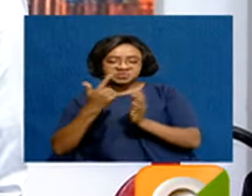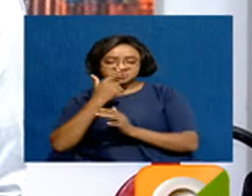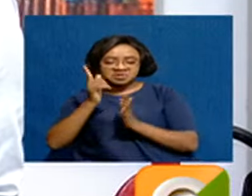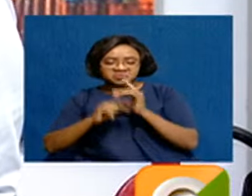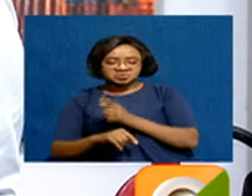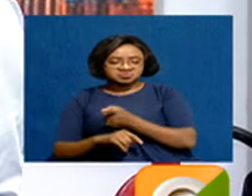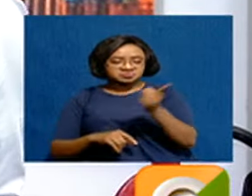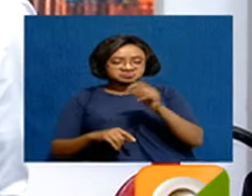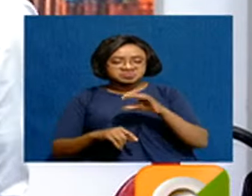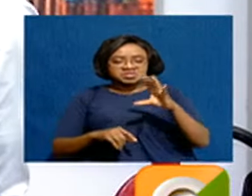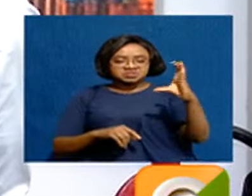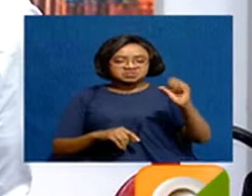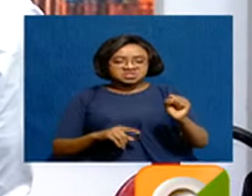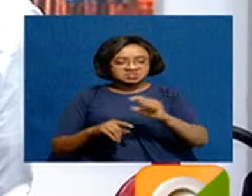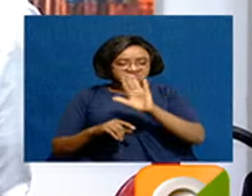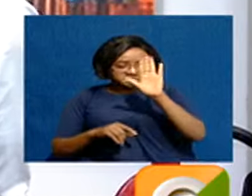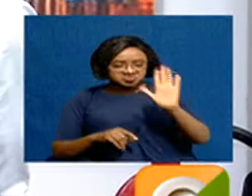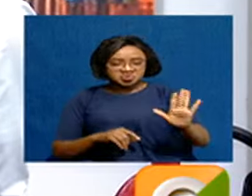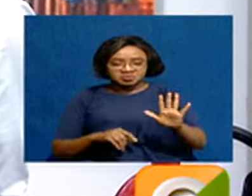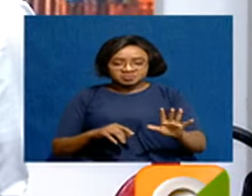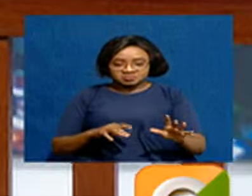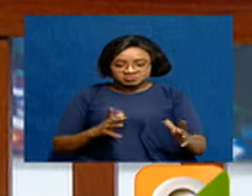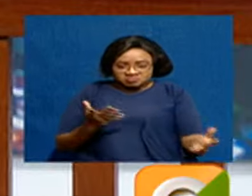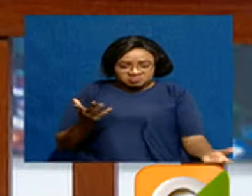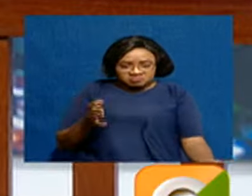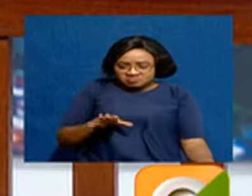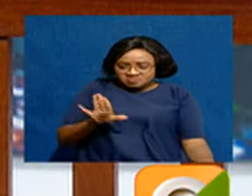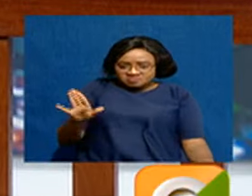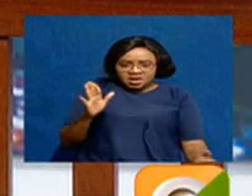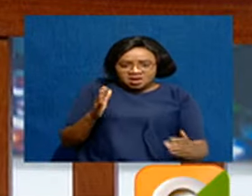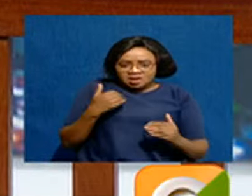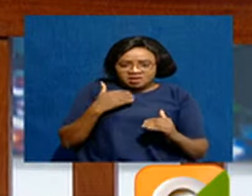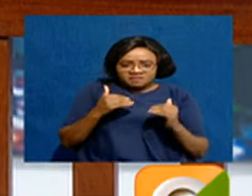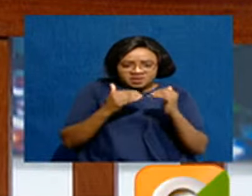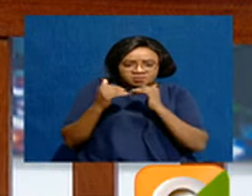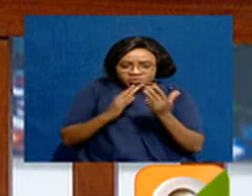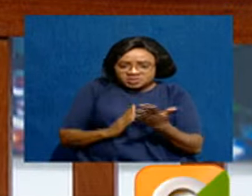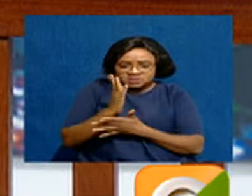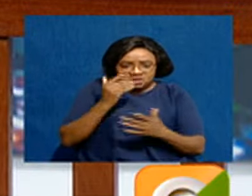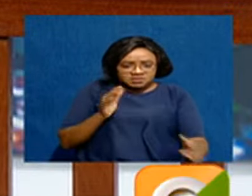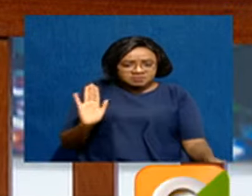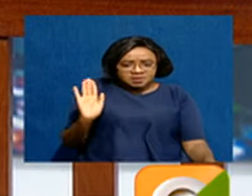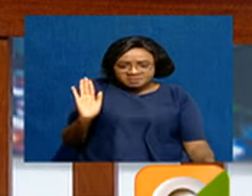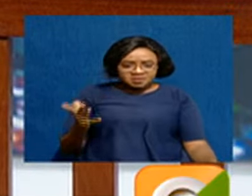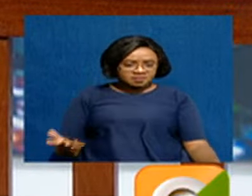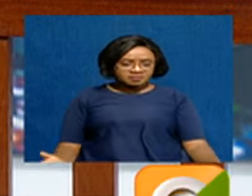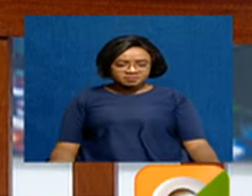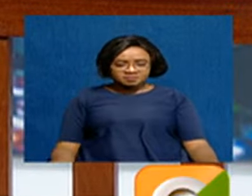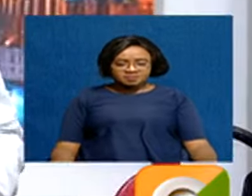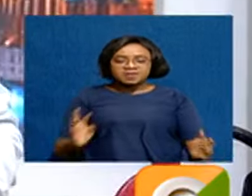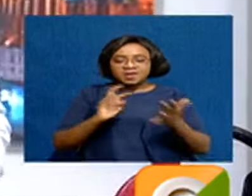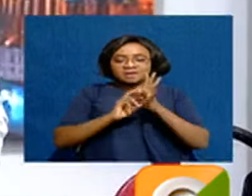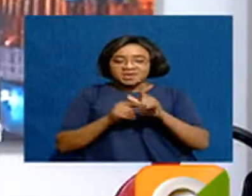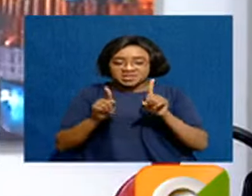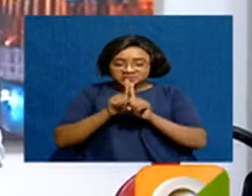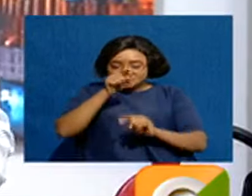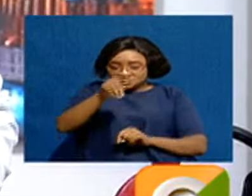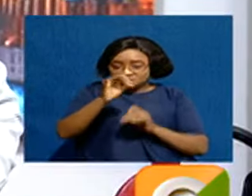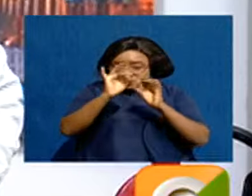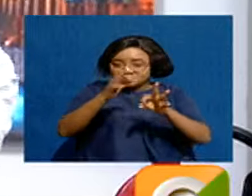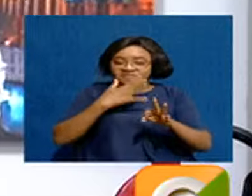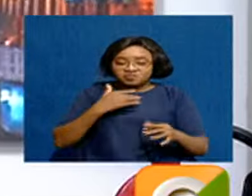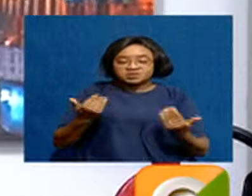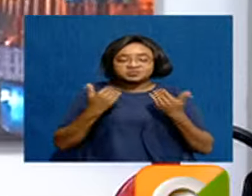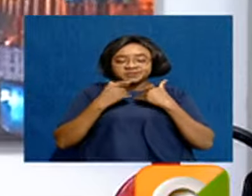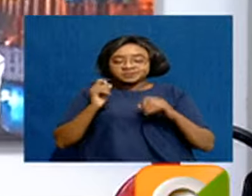to stop this, He's exercising his democratic rights as a secretary general. So even you, if you want to wake up